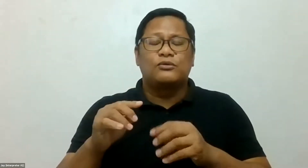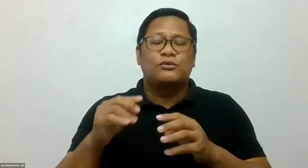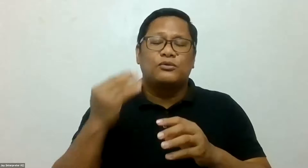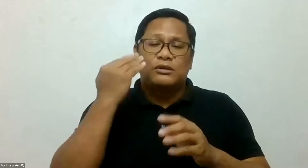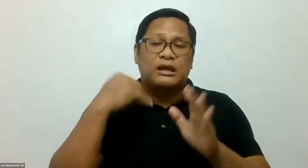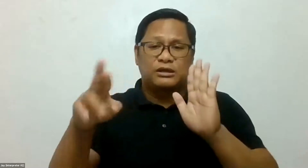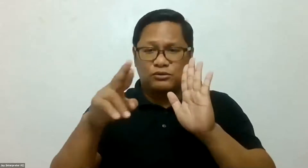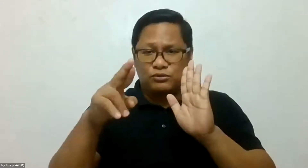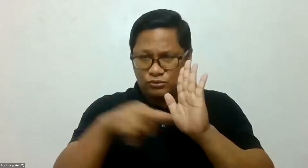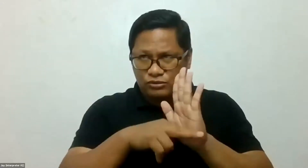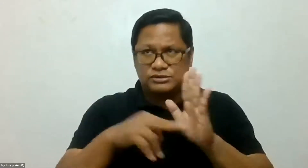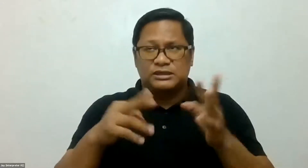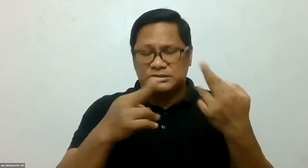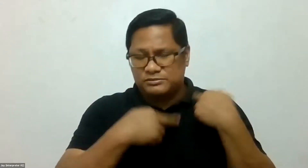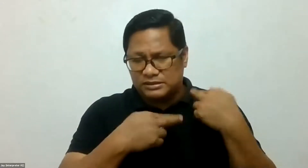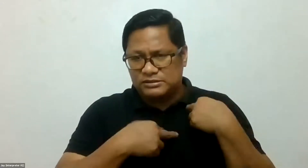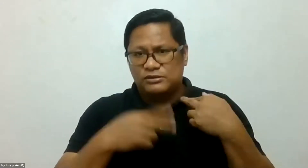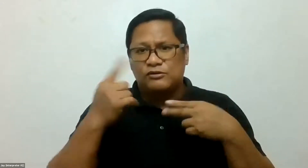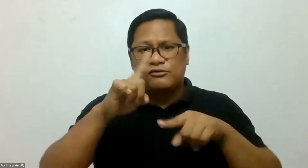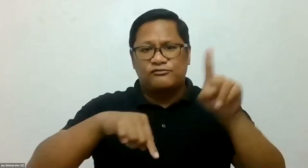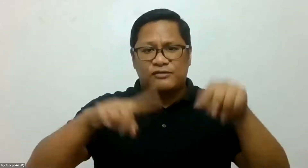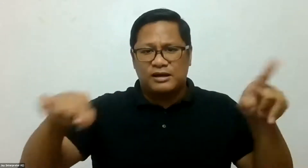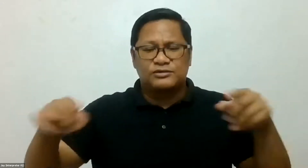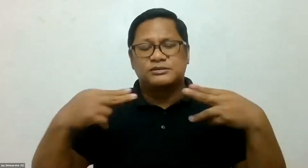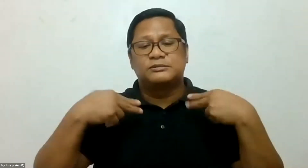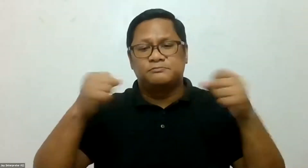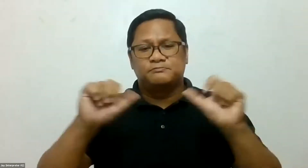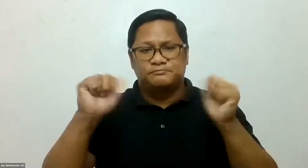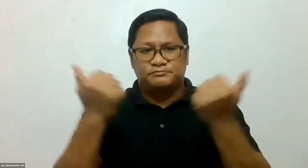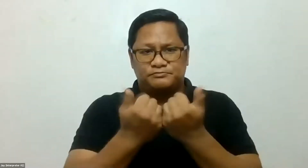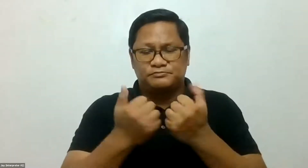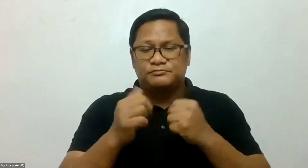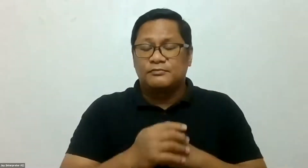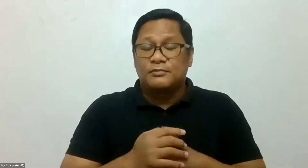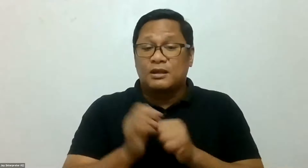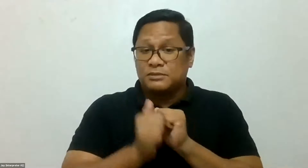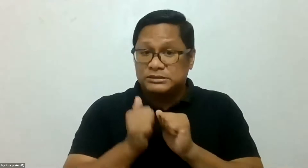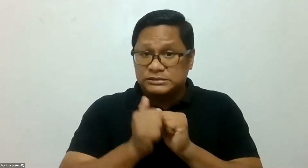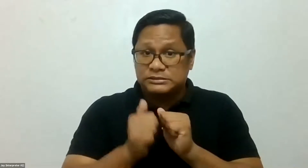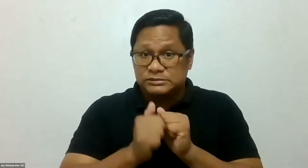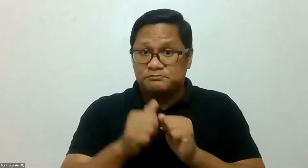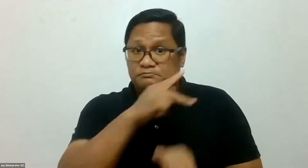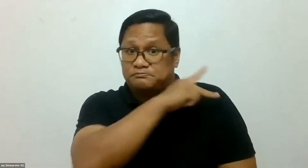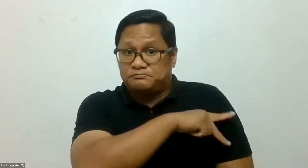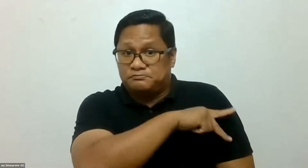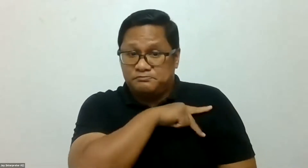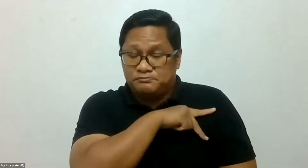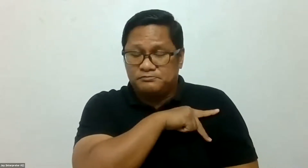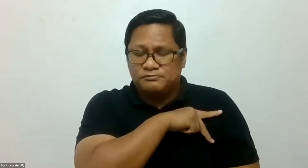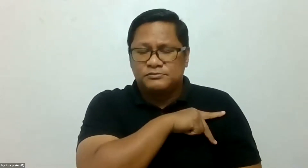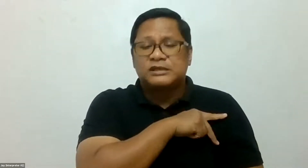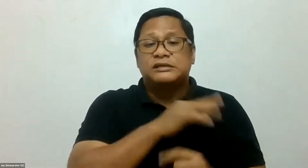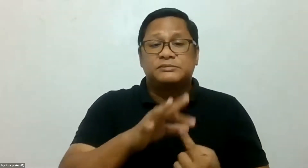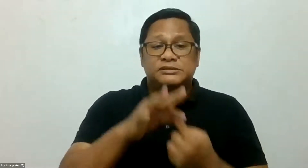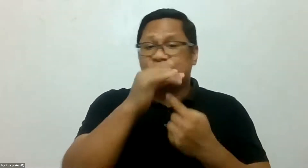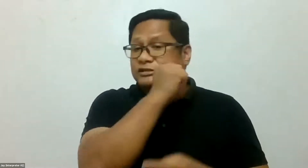and responsibilities of various health agencies. This means that patients, especially senior